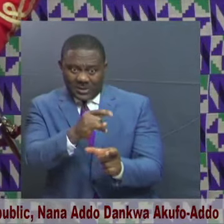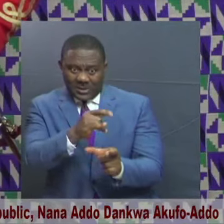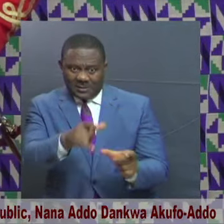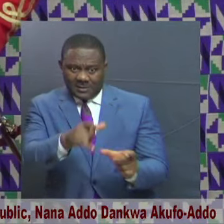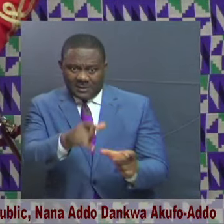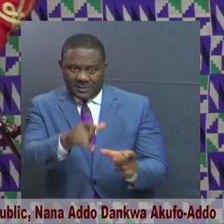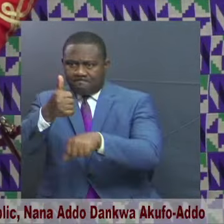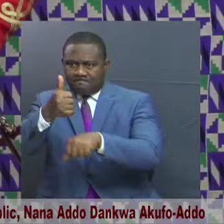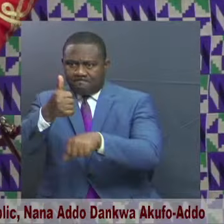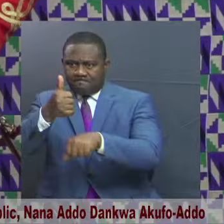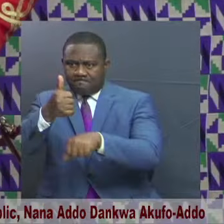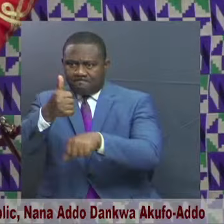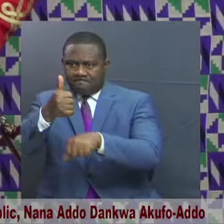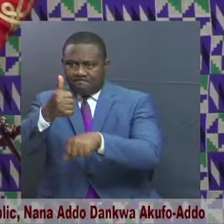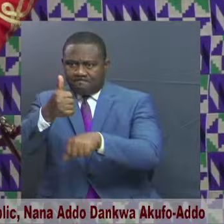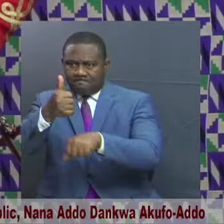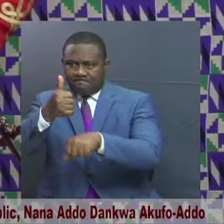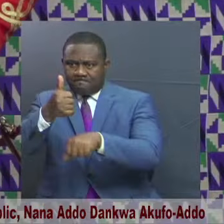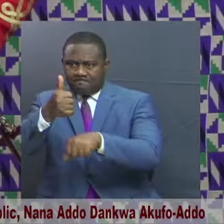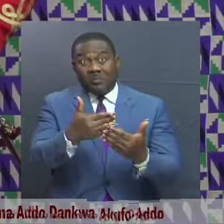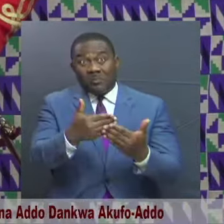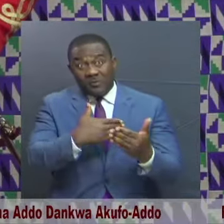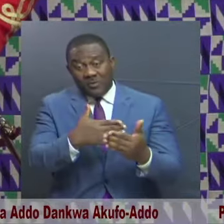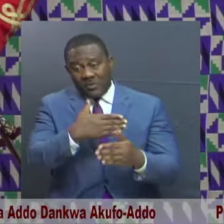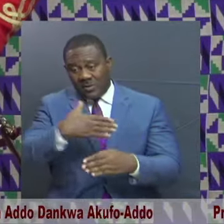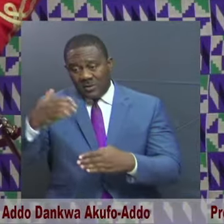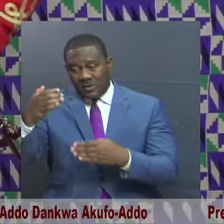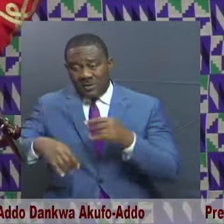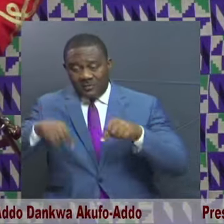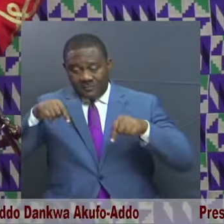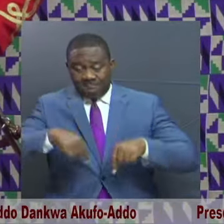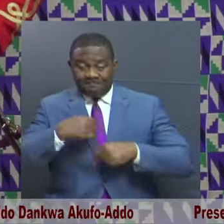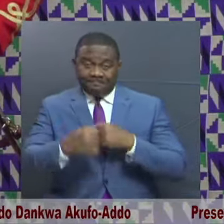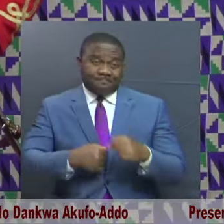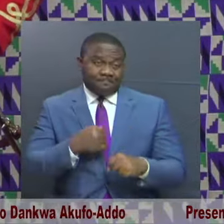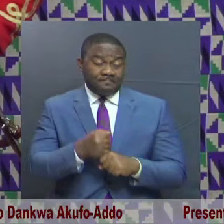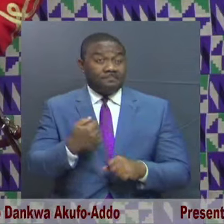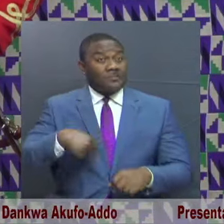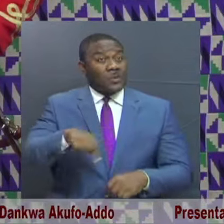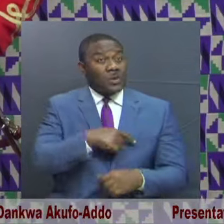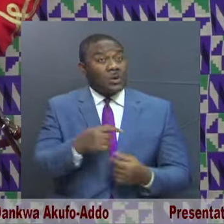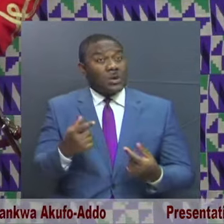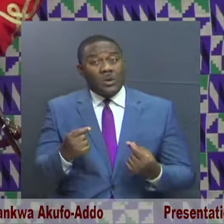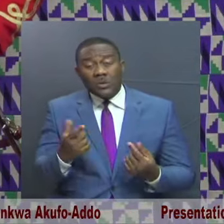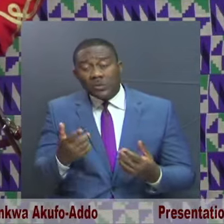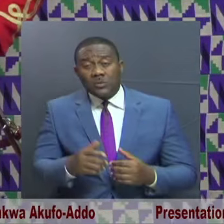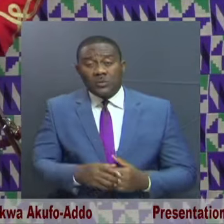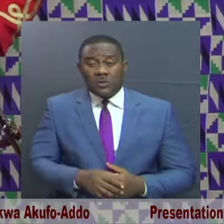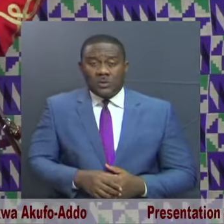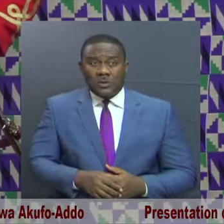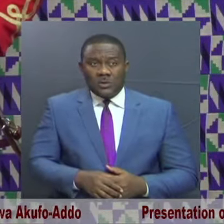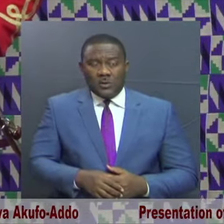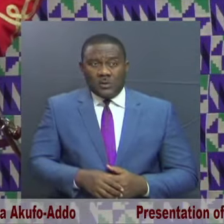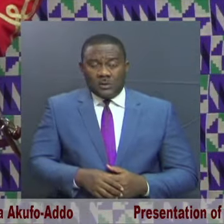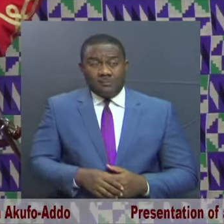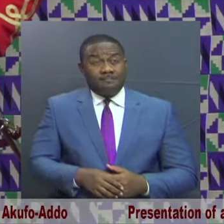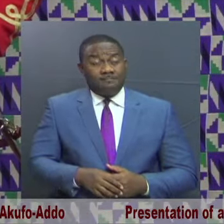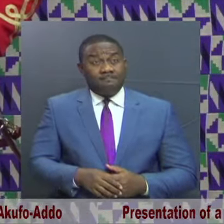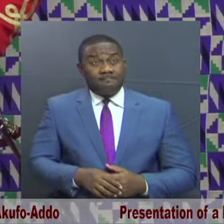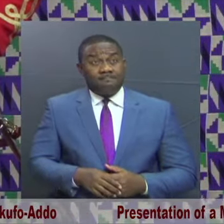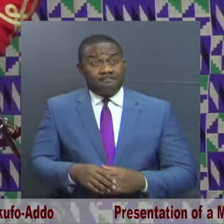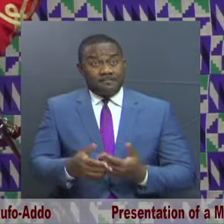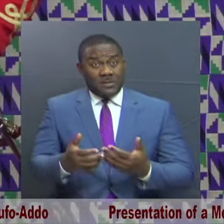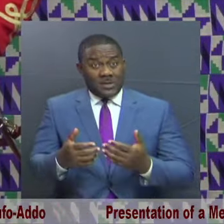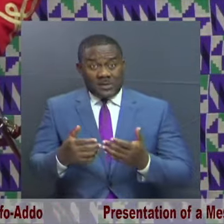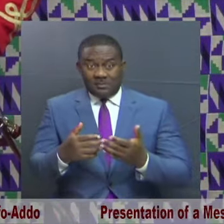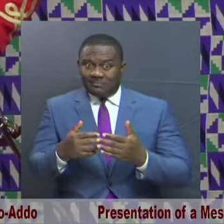Mr Speaker we're also making steady progress in our commitment to increase the component of renewable energy to our